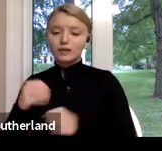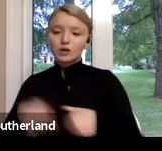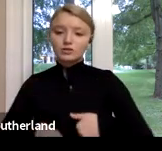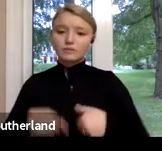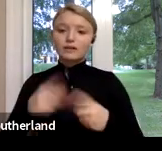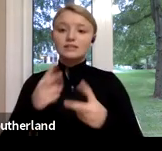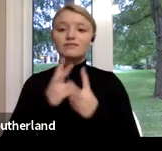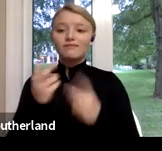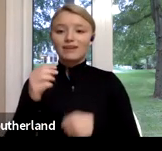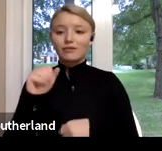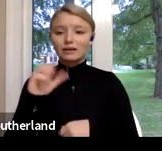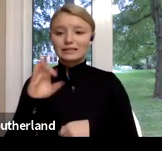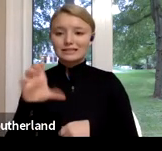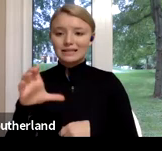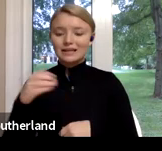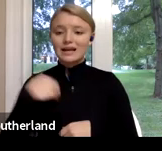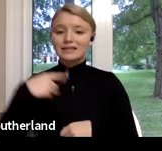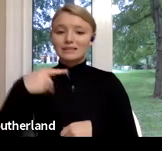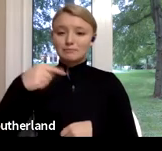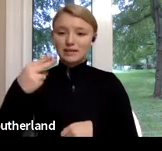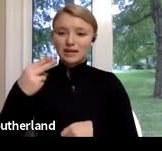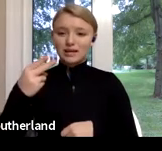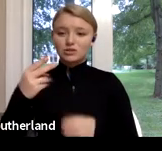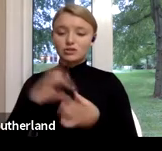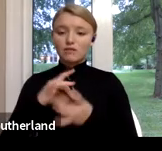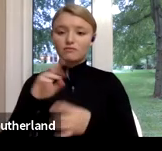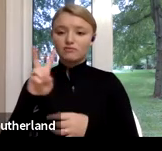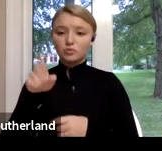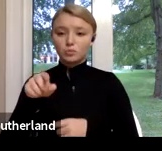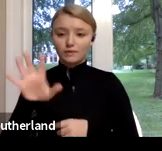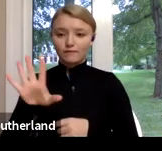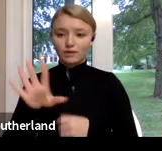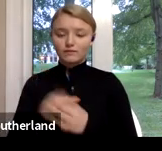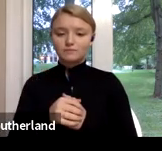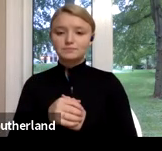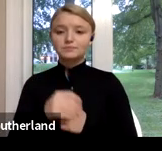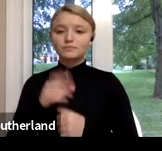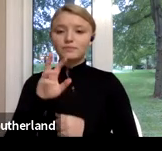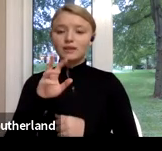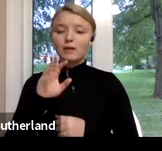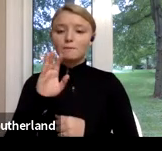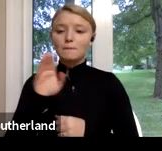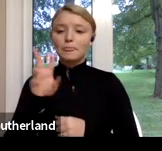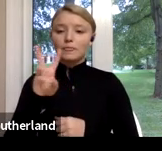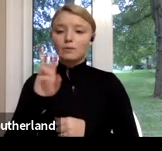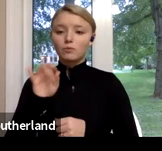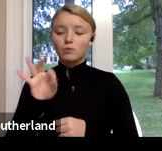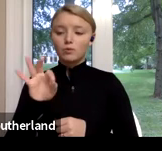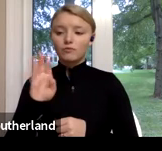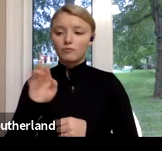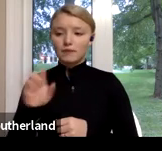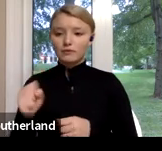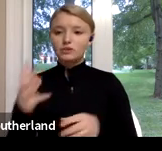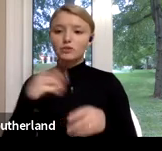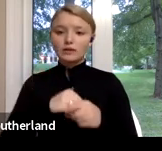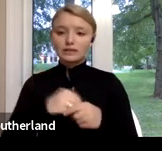a pH of 2.5. So wolfberries, they go into the stomach and they start to break down as